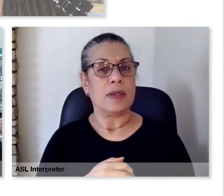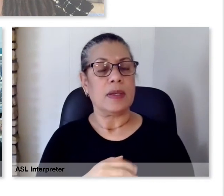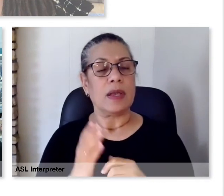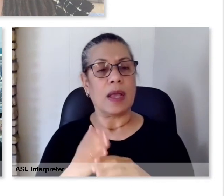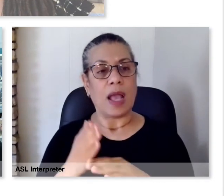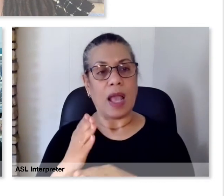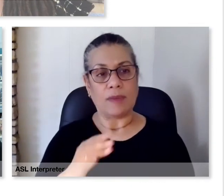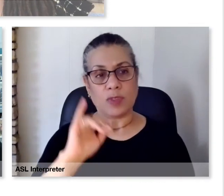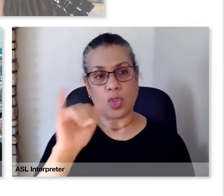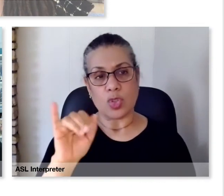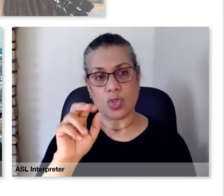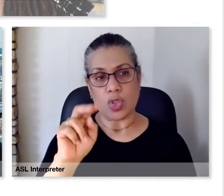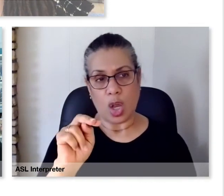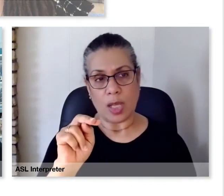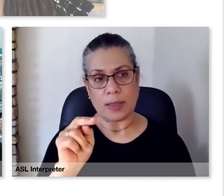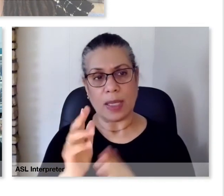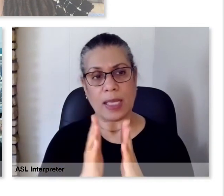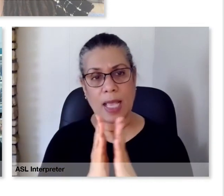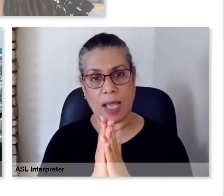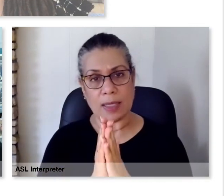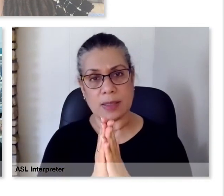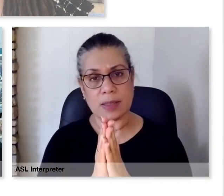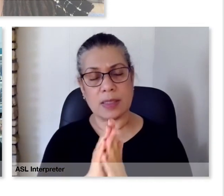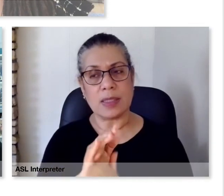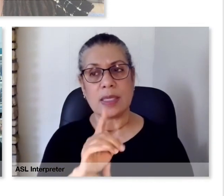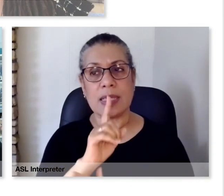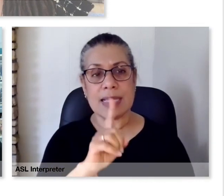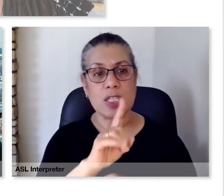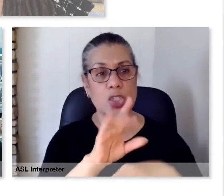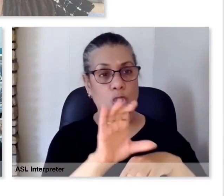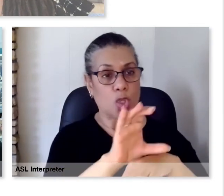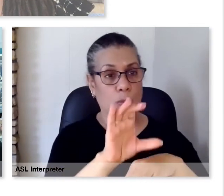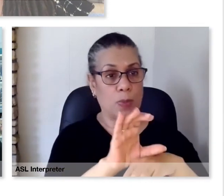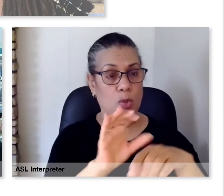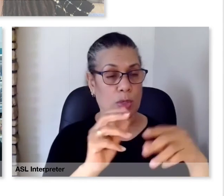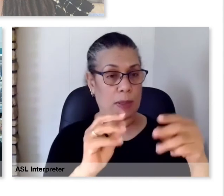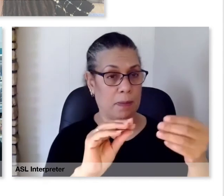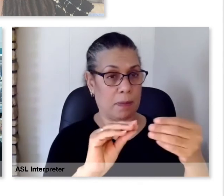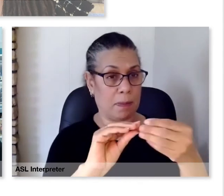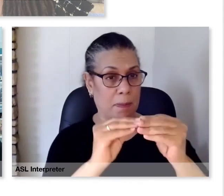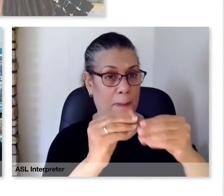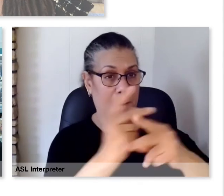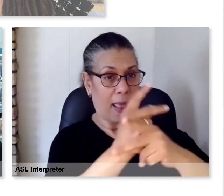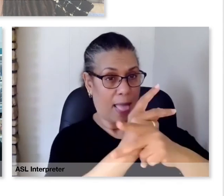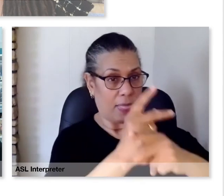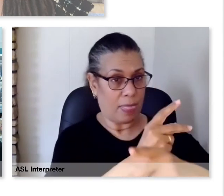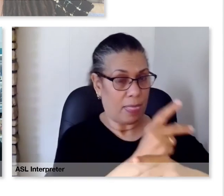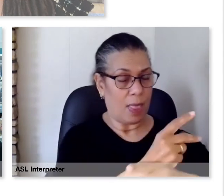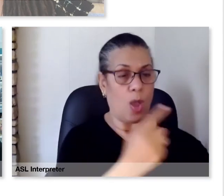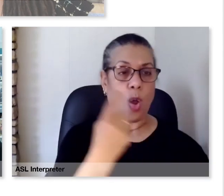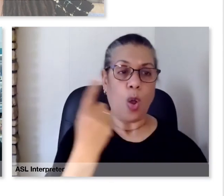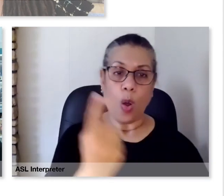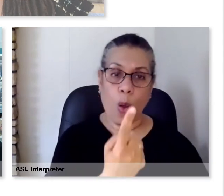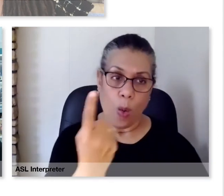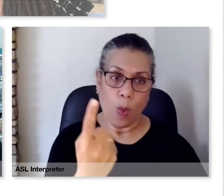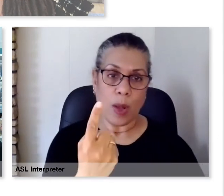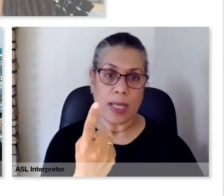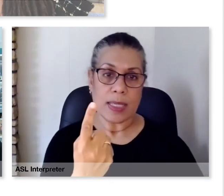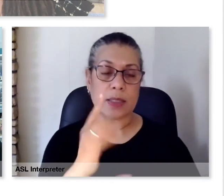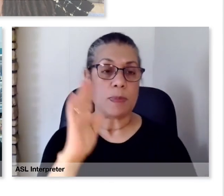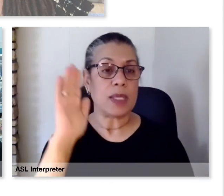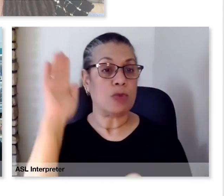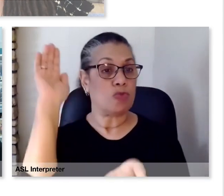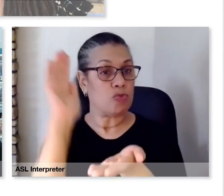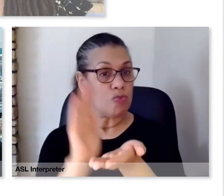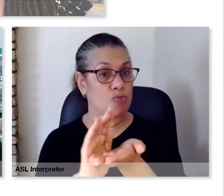session, which was, is using mathematical approaches always going to be reductive,